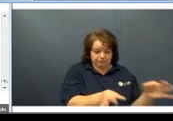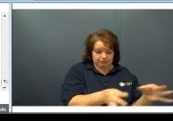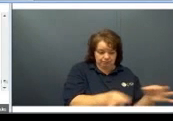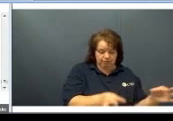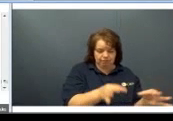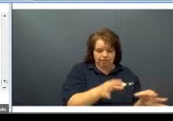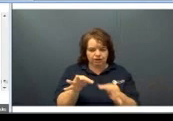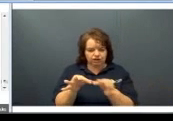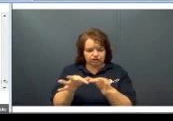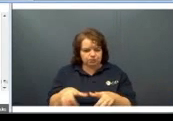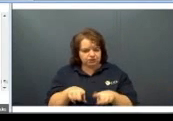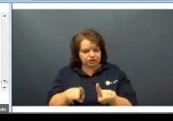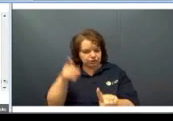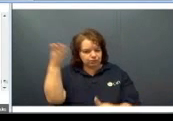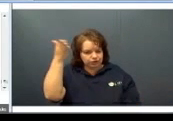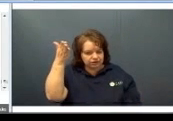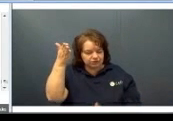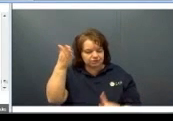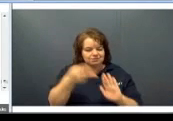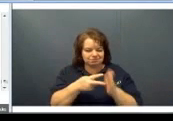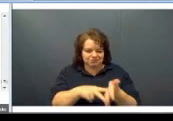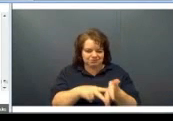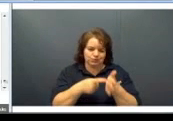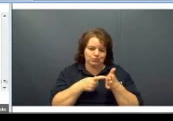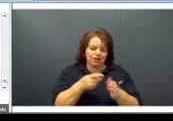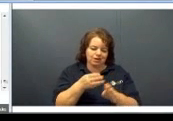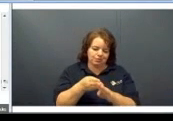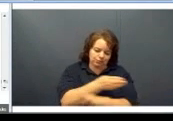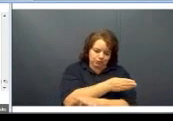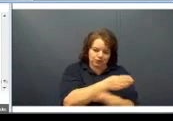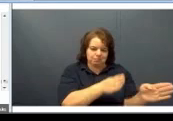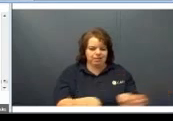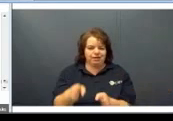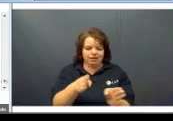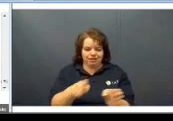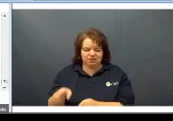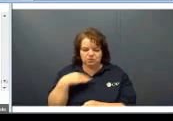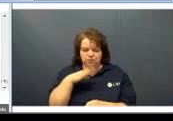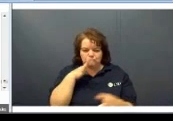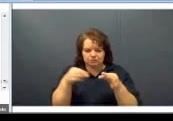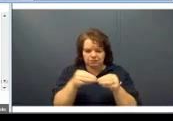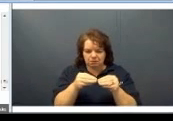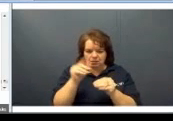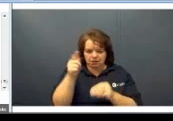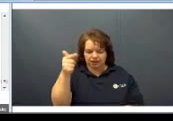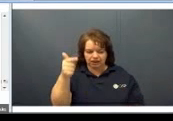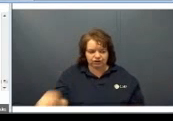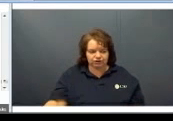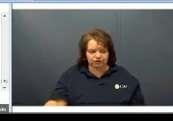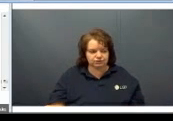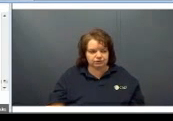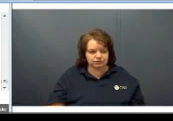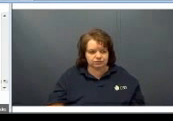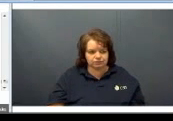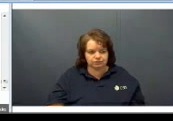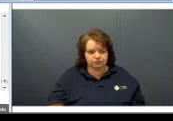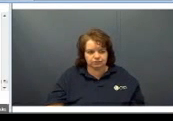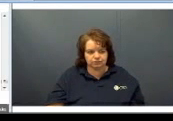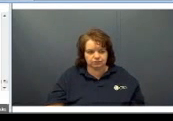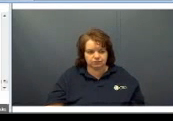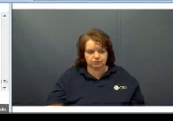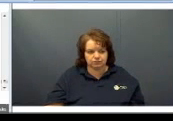your presentation. And what you're going to need to do is it's going to require some pre-planning that we'll talk about in a later